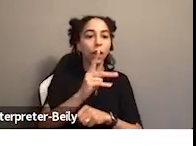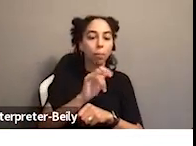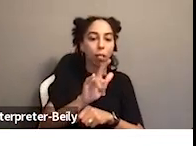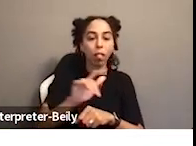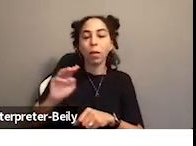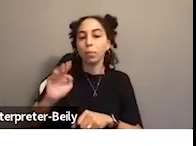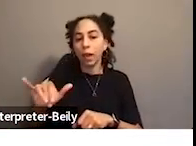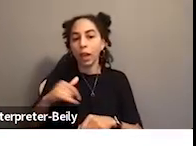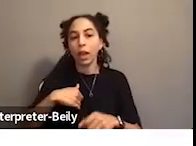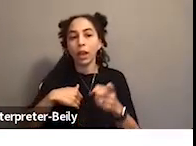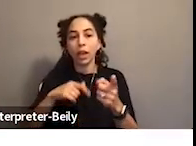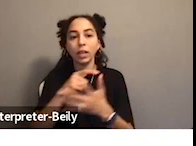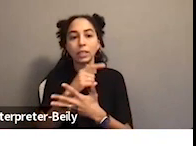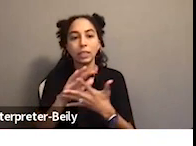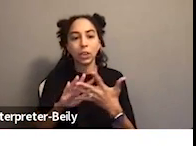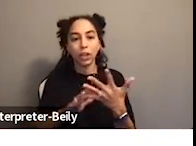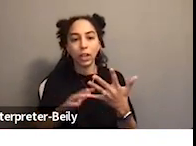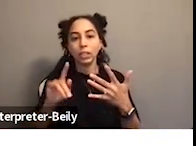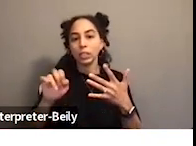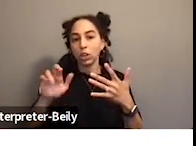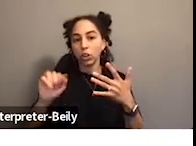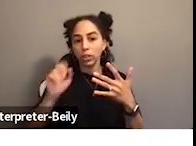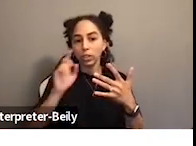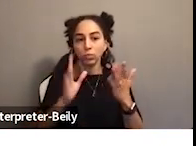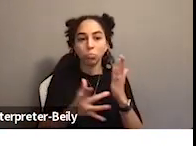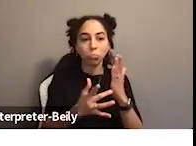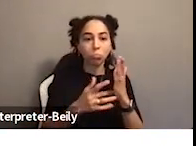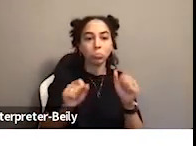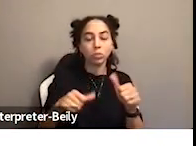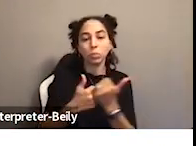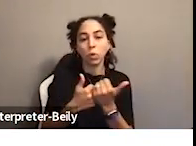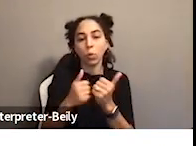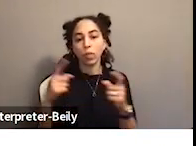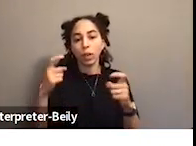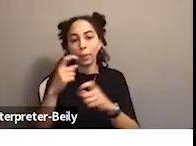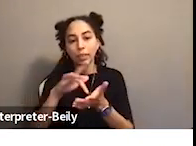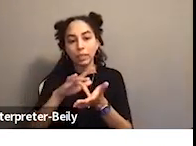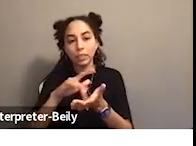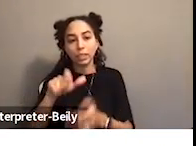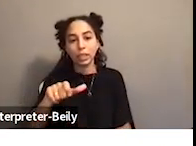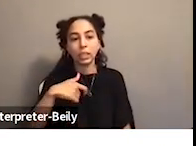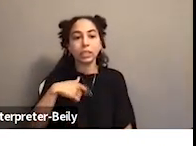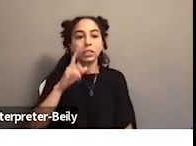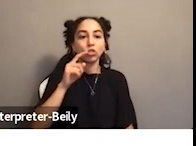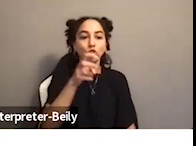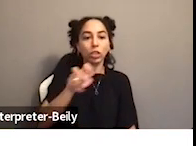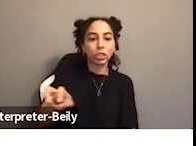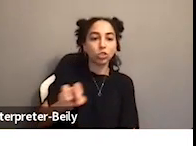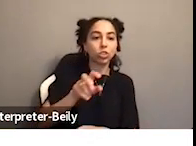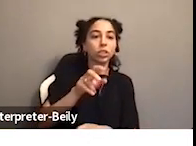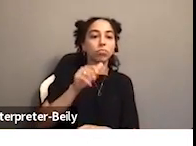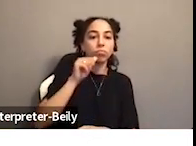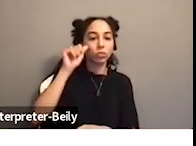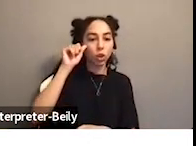series around employment technology, supporting people with complex needs, transition from school to adulthood, and planning and